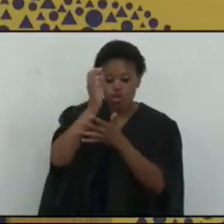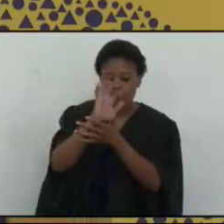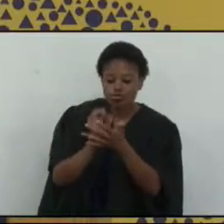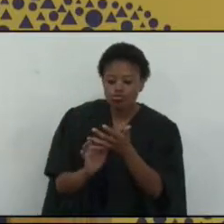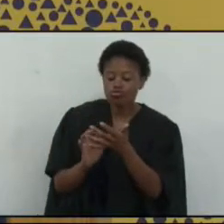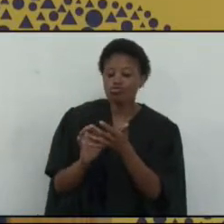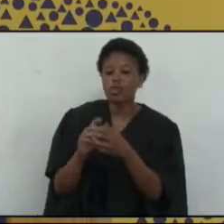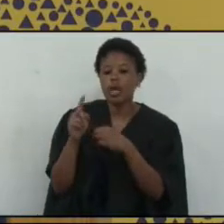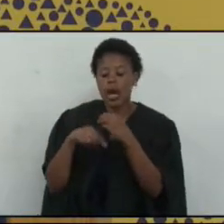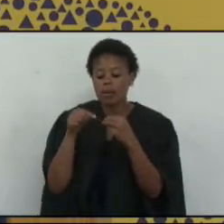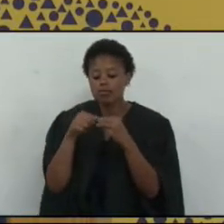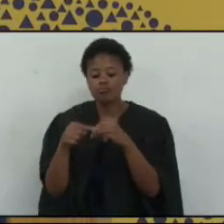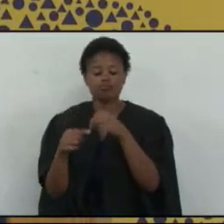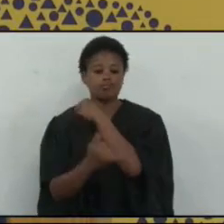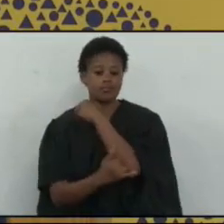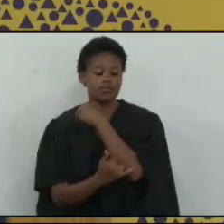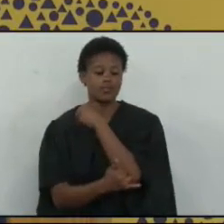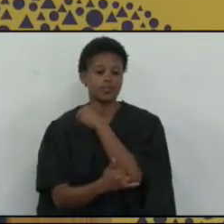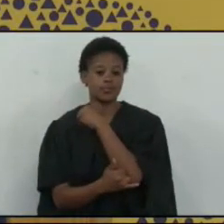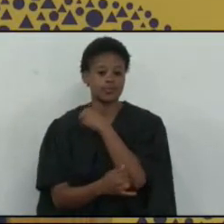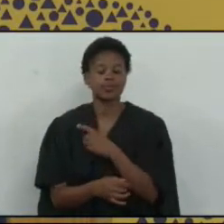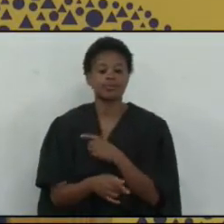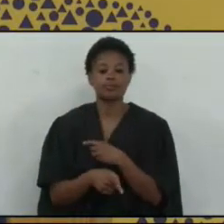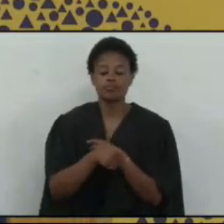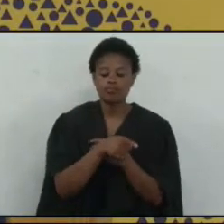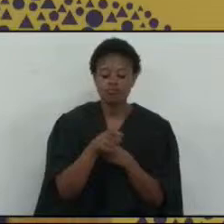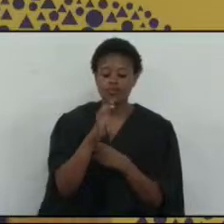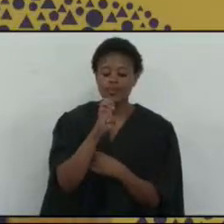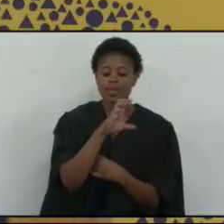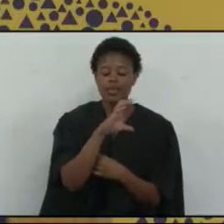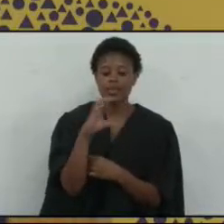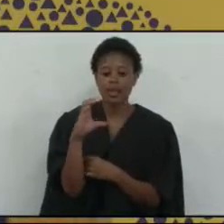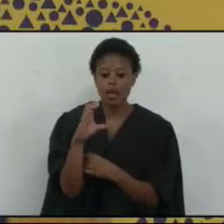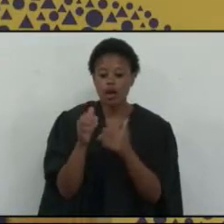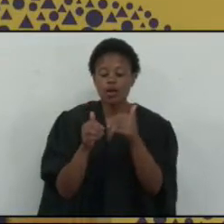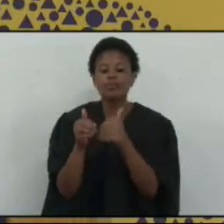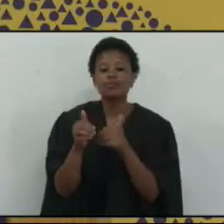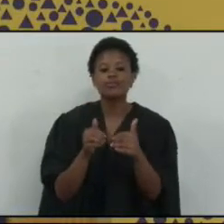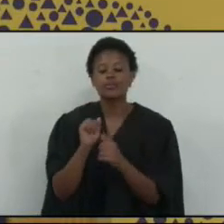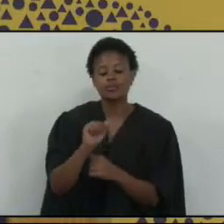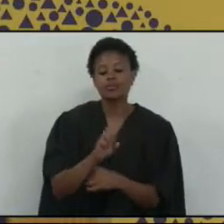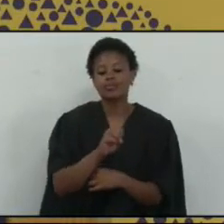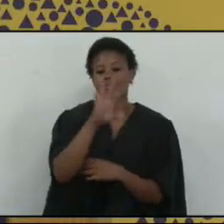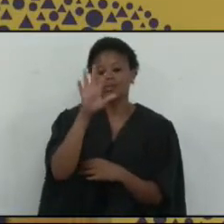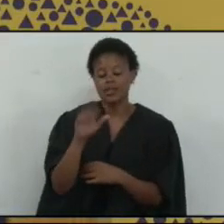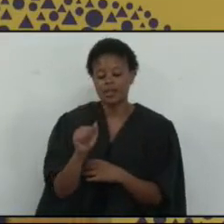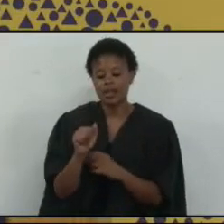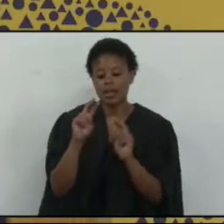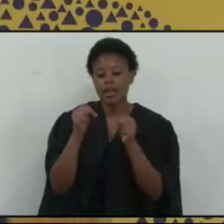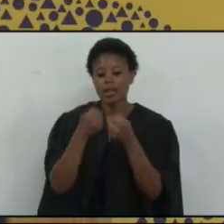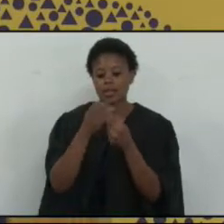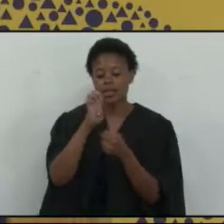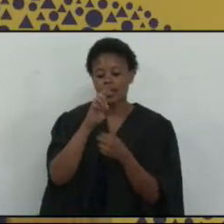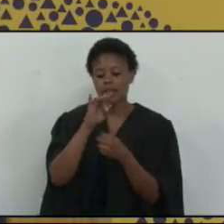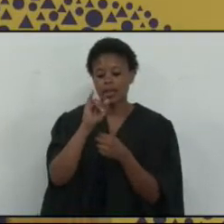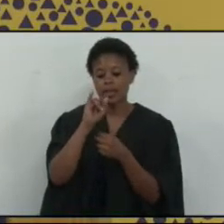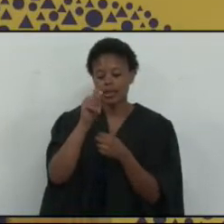story-making headlines around the country. She is the Eastern Cape coordinator of the South African National Editors